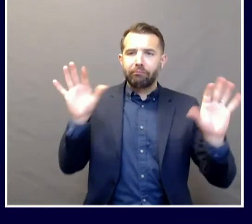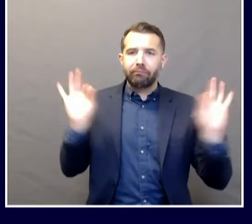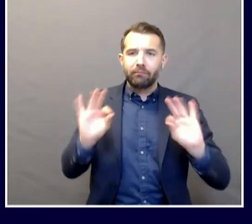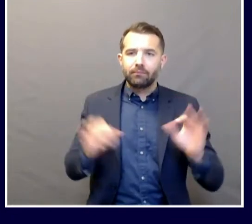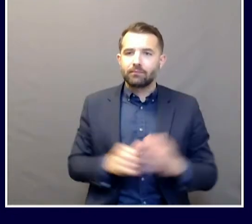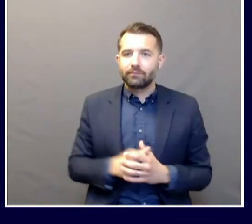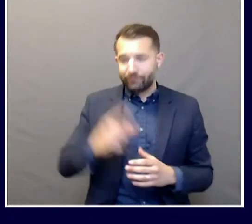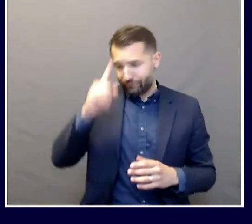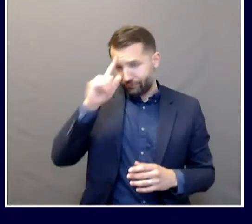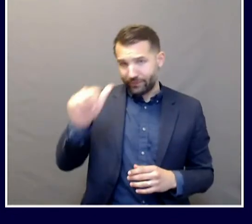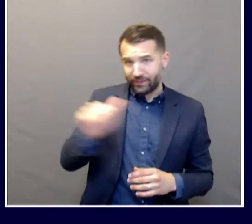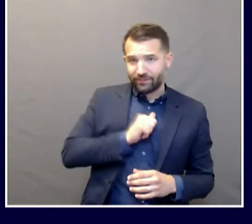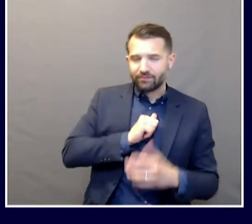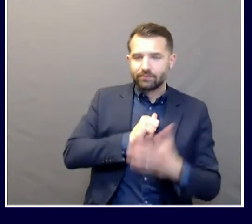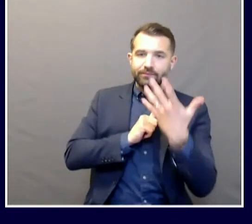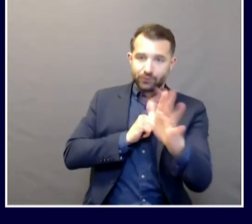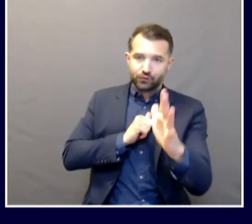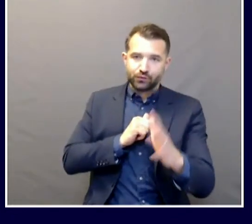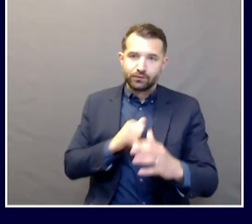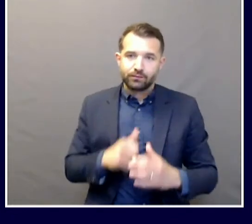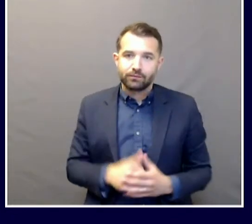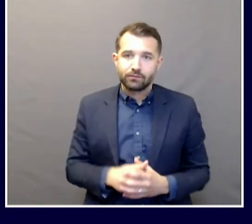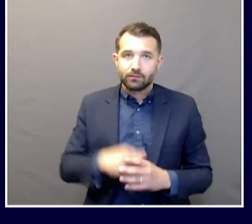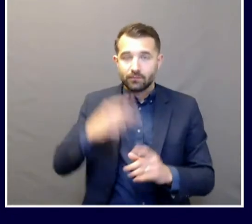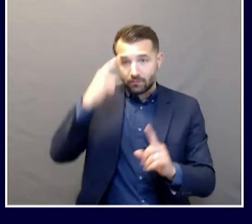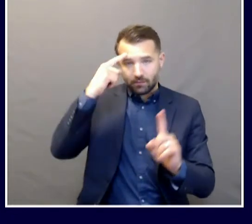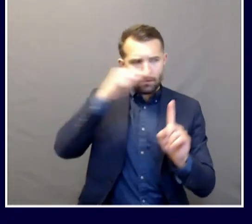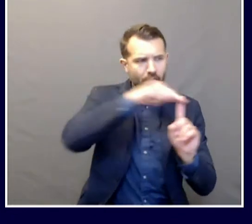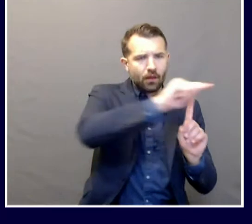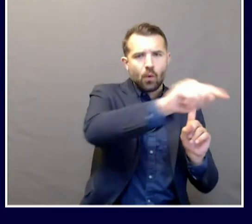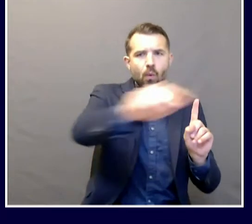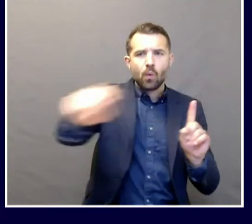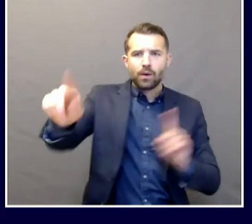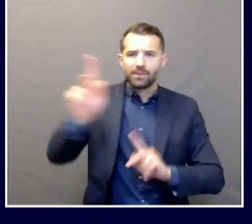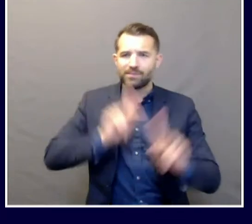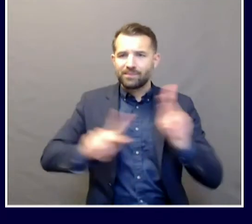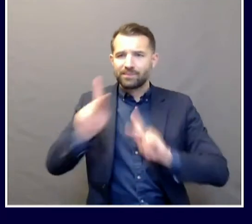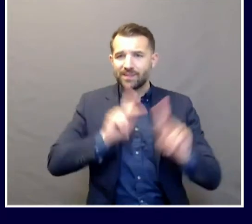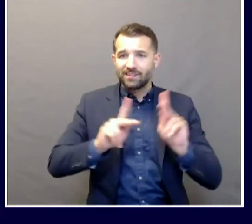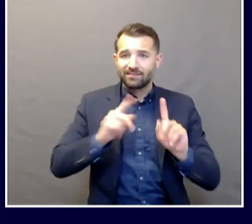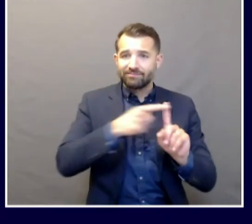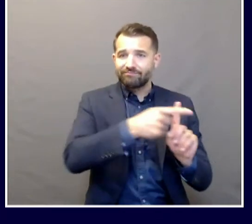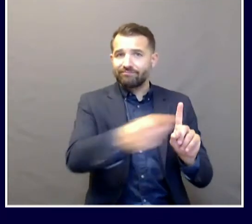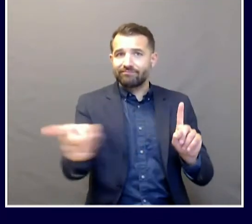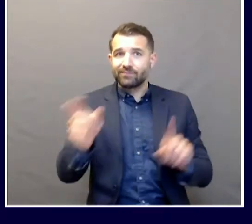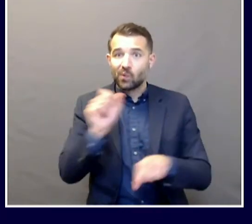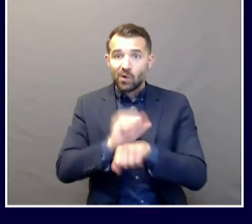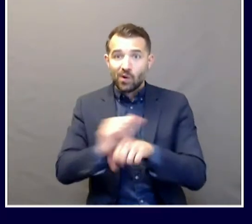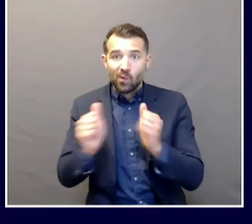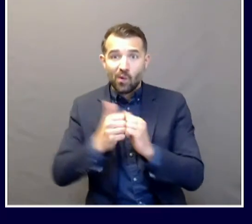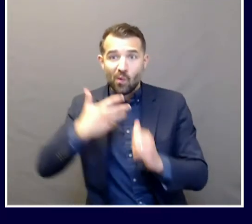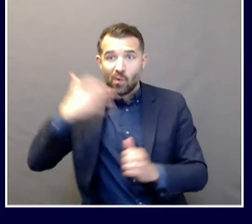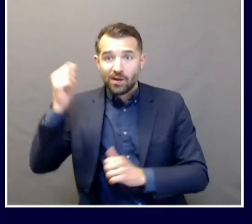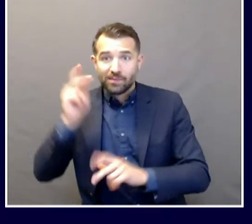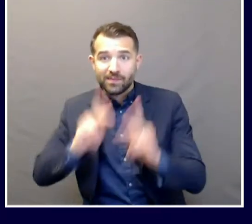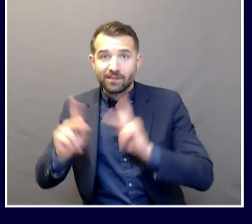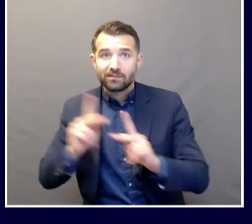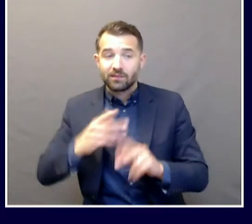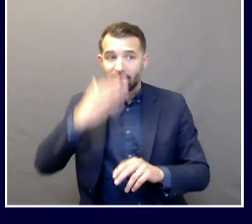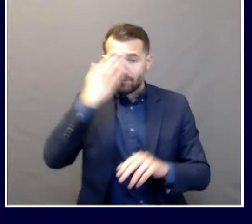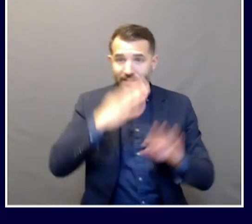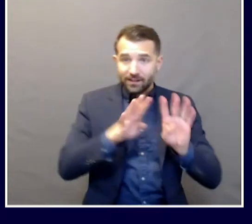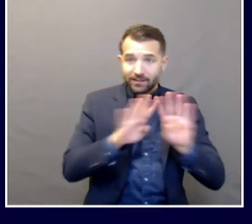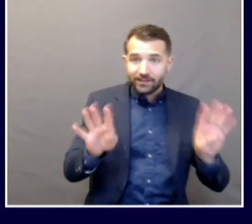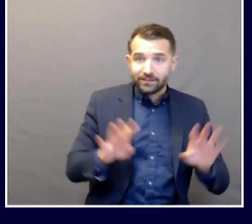be interacting on a daily basis with folks who are older. You may be working on a frontline job where you're interacting with all sorts of different